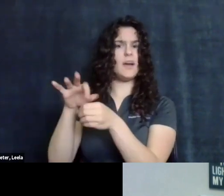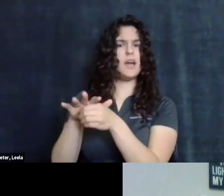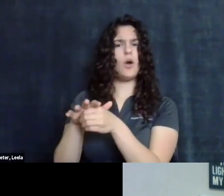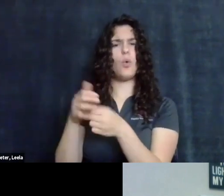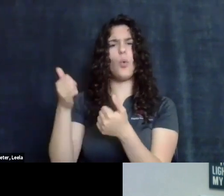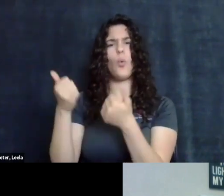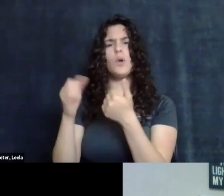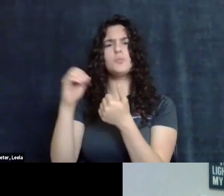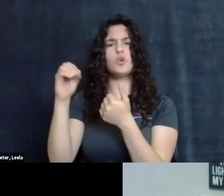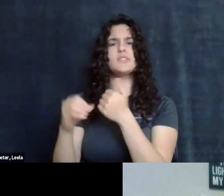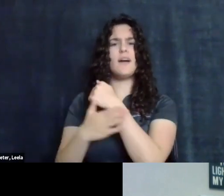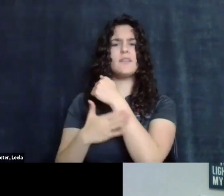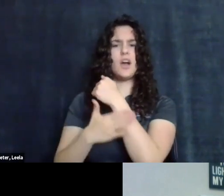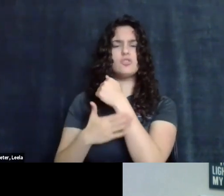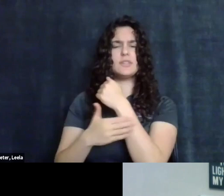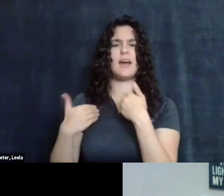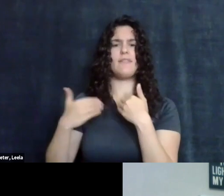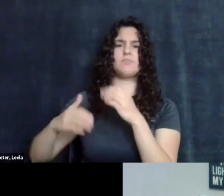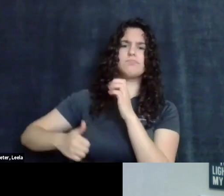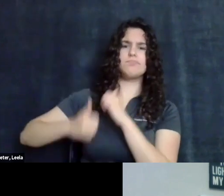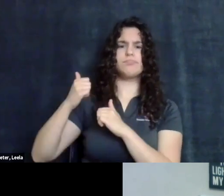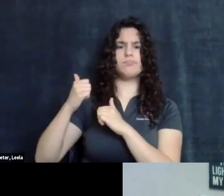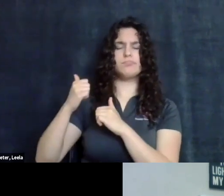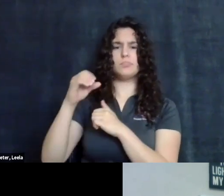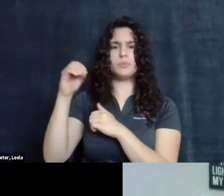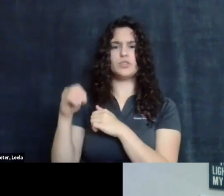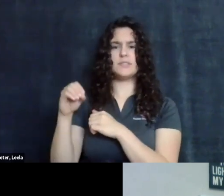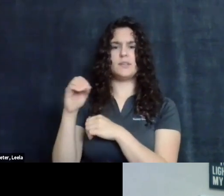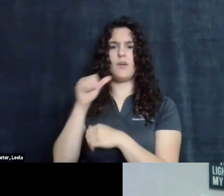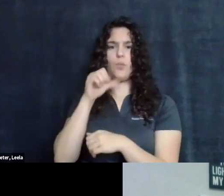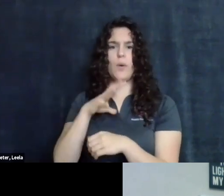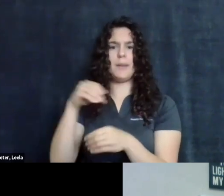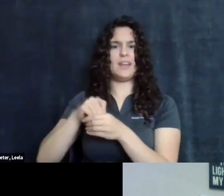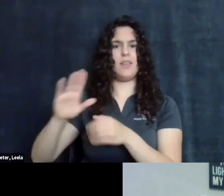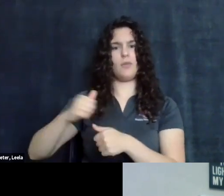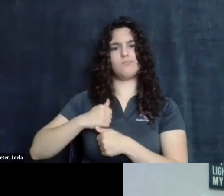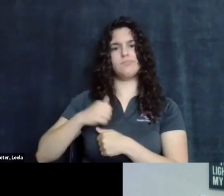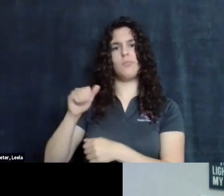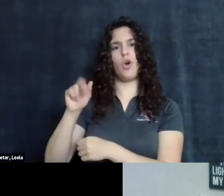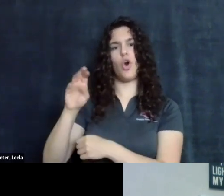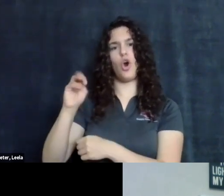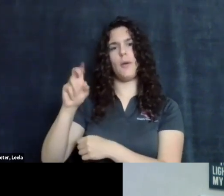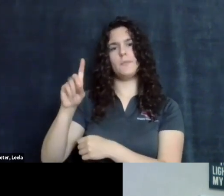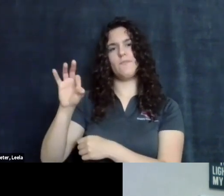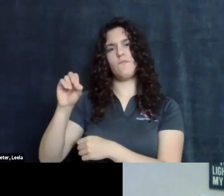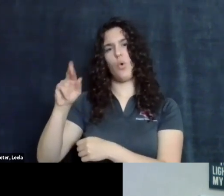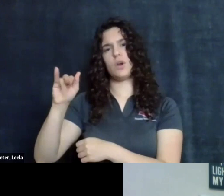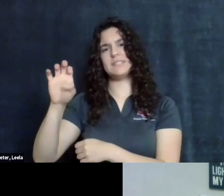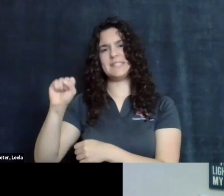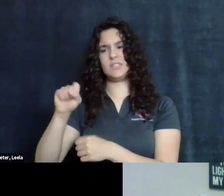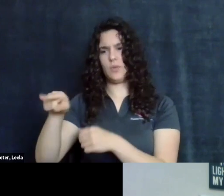have the highest percentage of women in their armed forces. And once they did